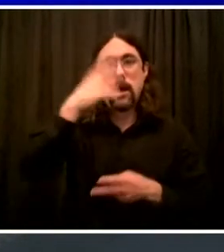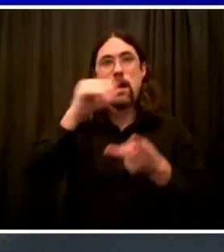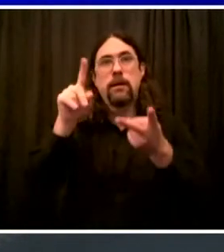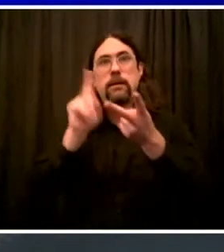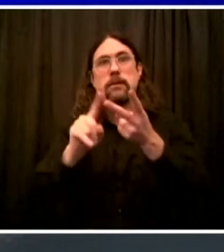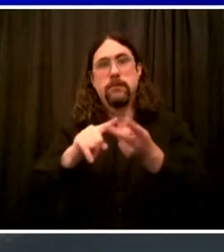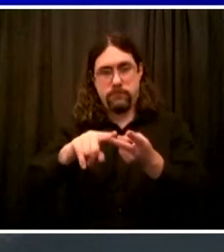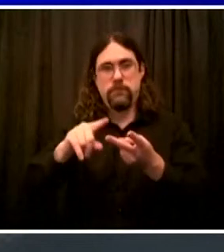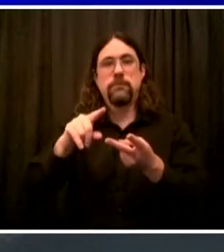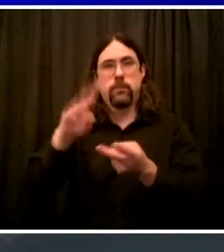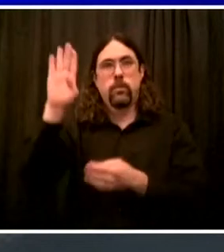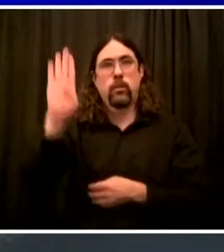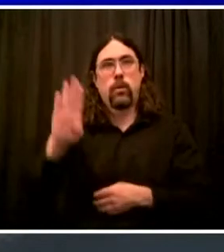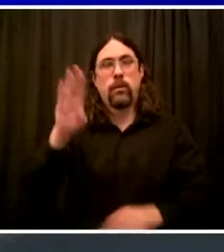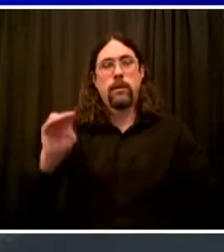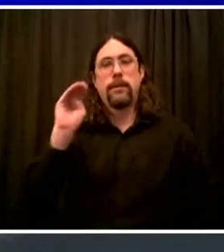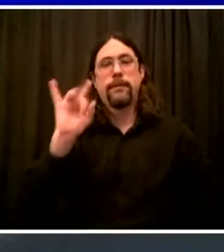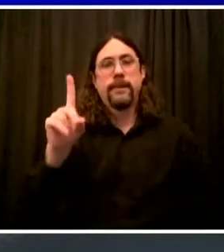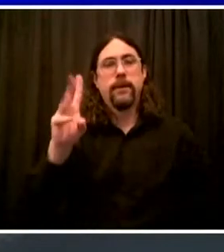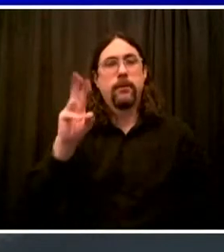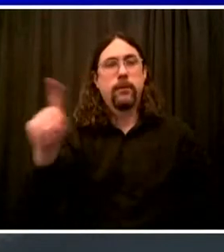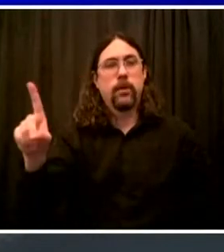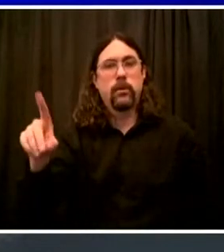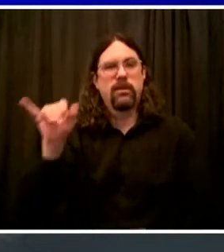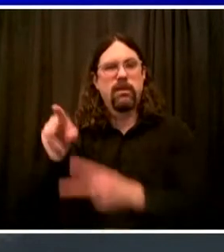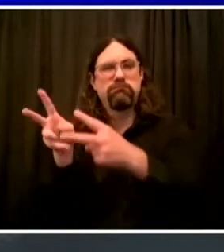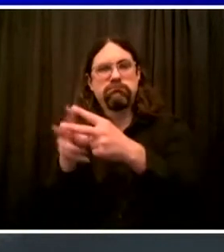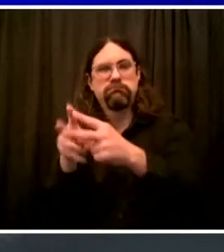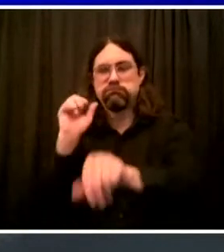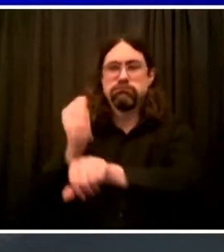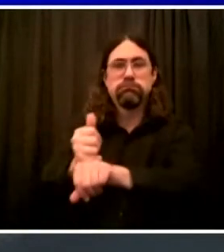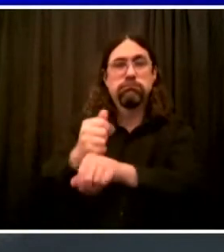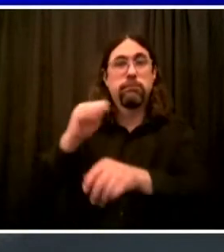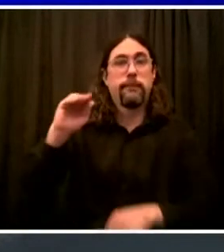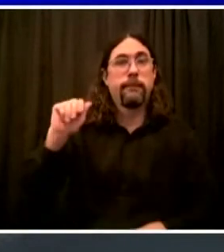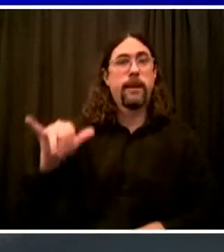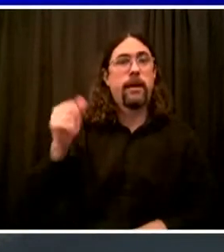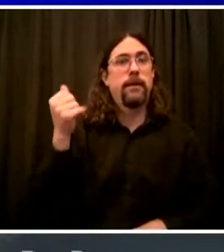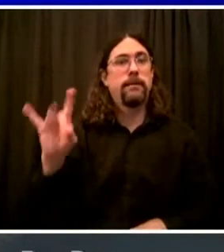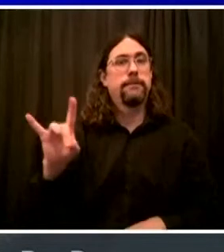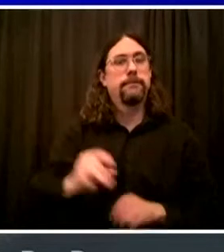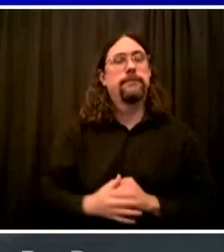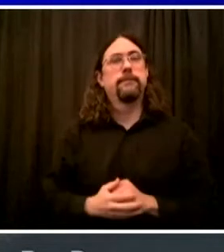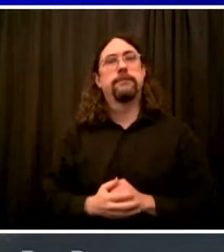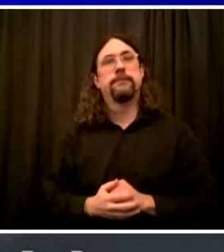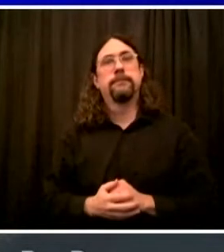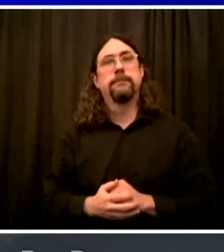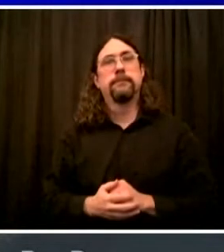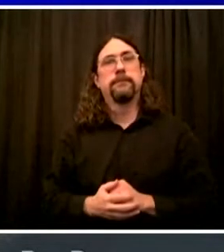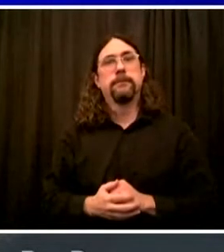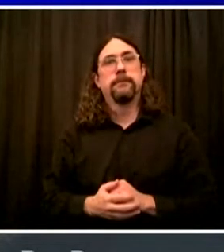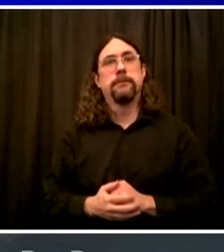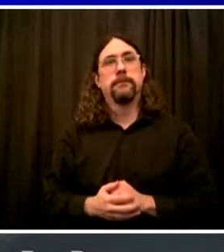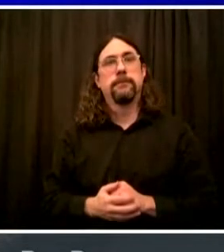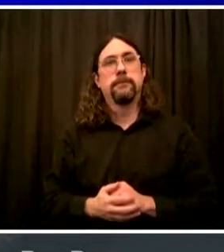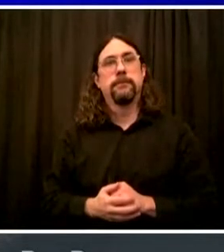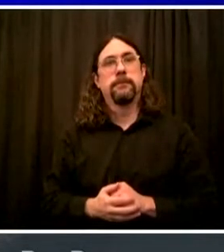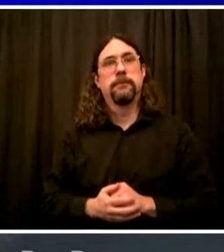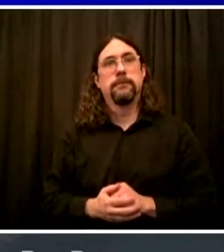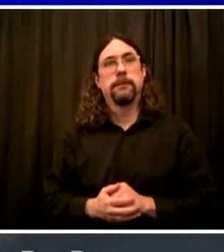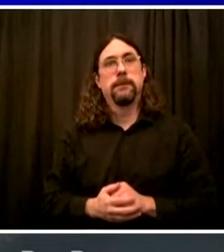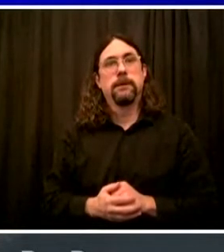up to 6,300 tests a day at health and hospitals facilities. And then the following week, week of May 25th,